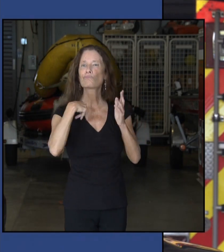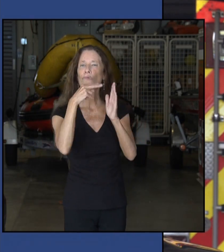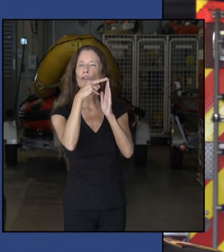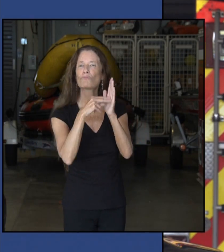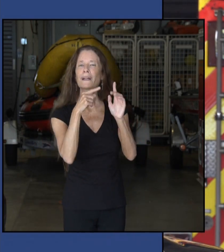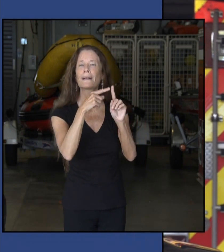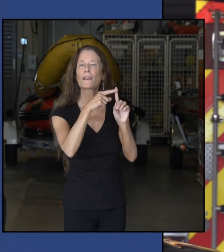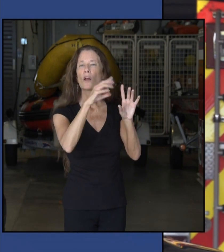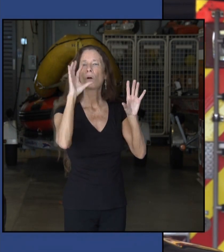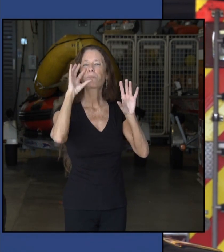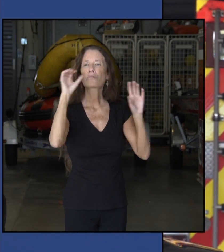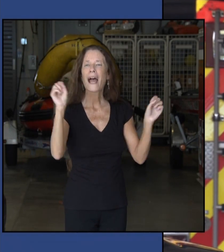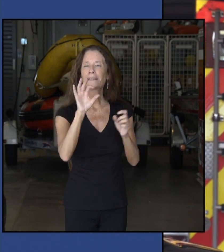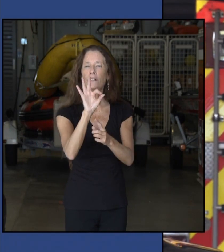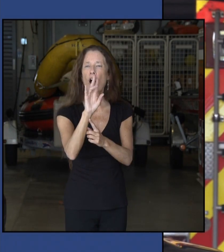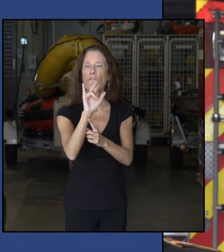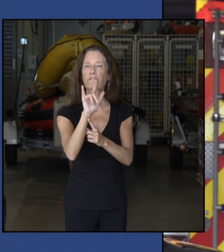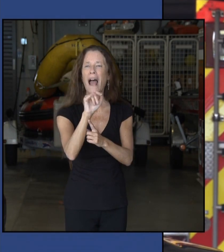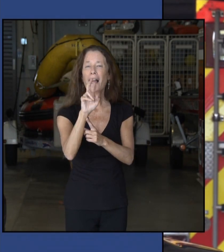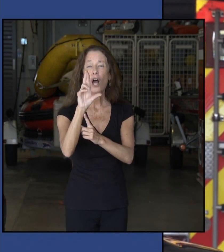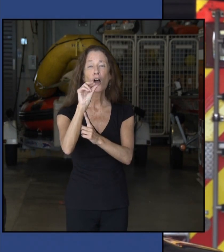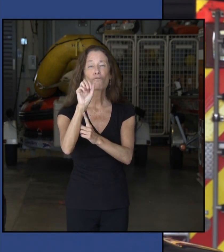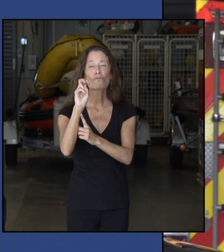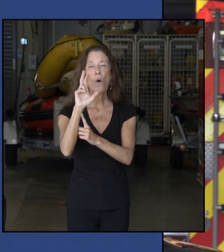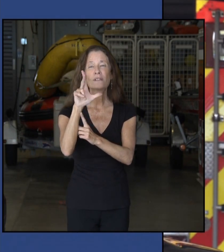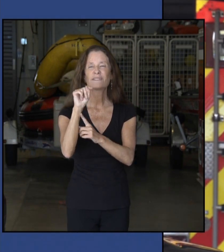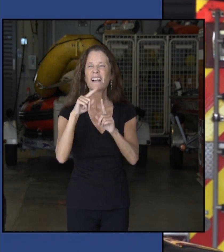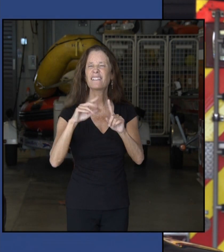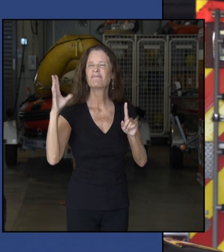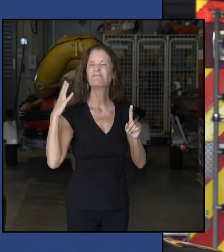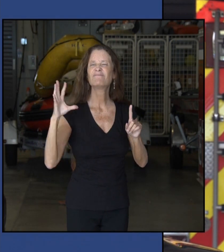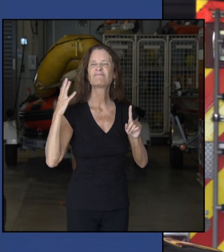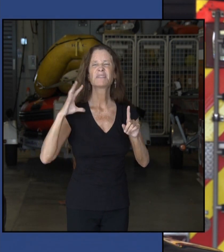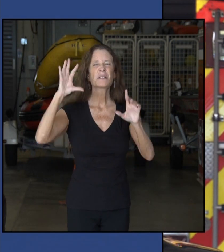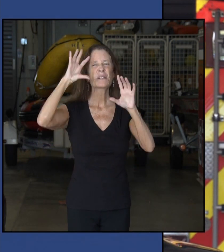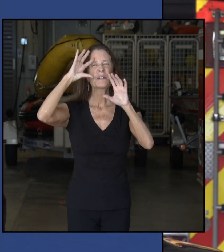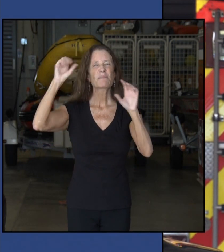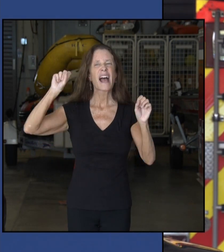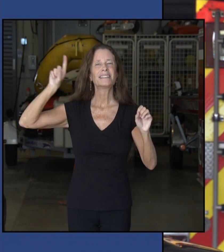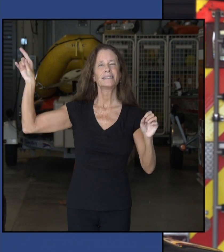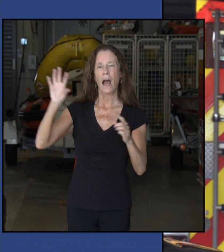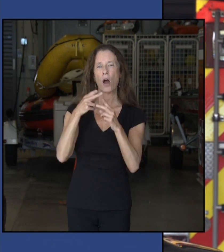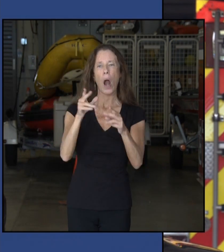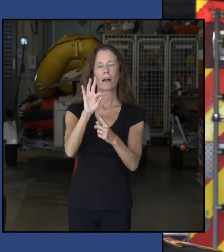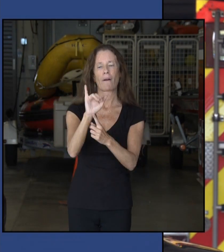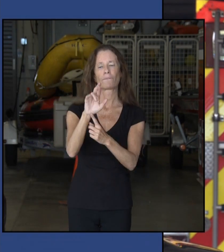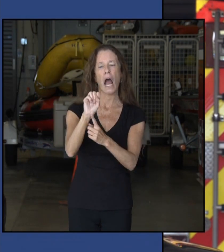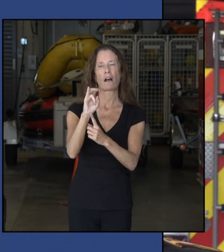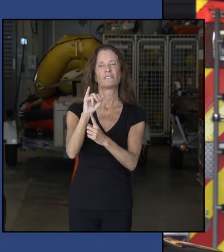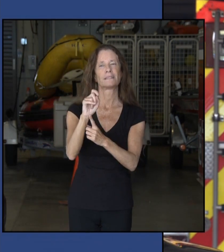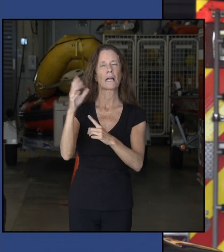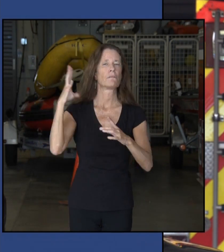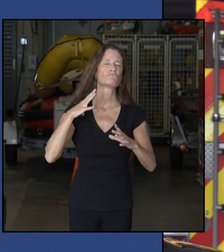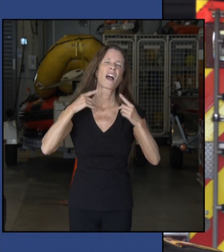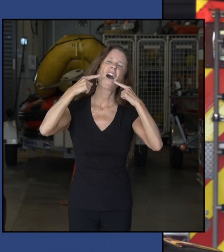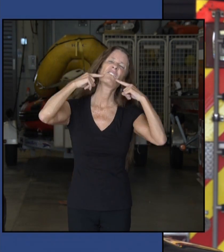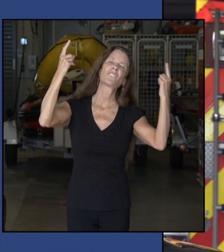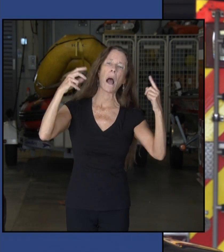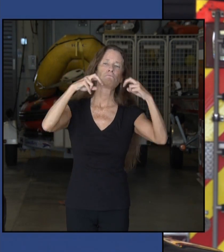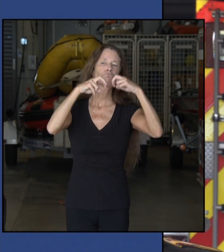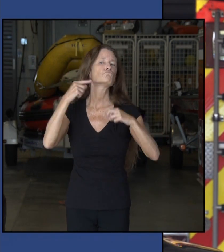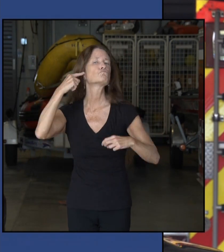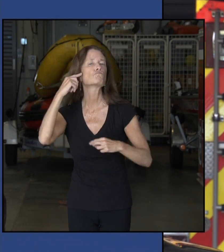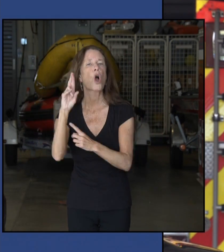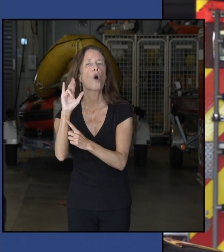II. In April of 1942, a mere 5 months into World War II, President Roosevelt gave a fireside